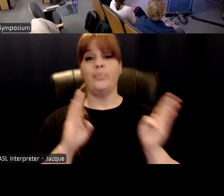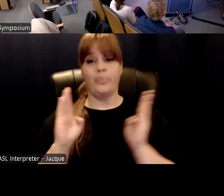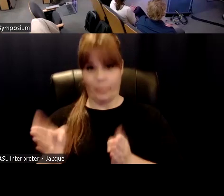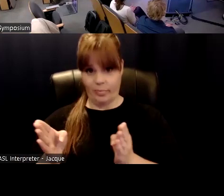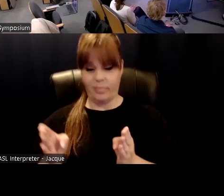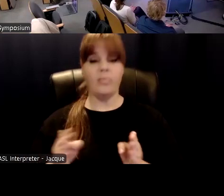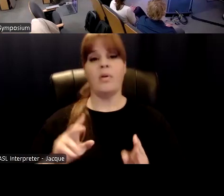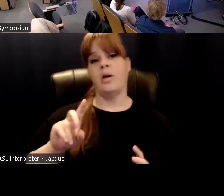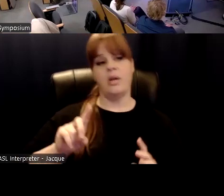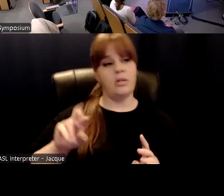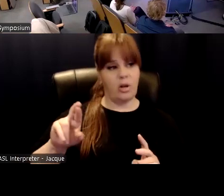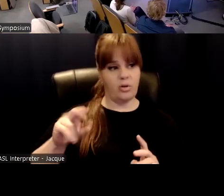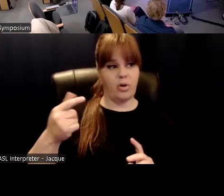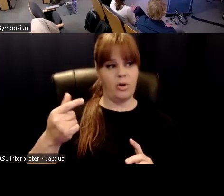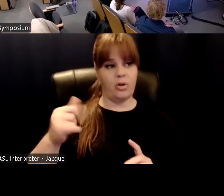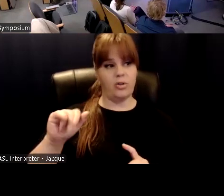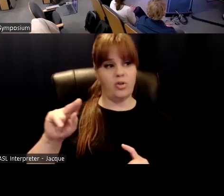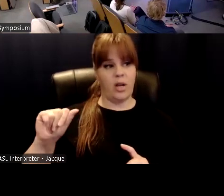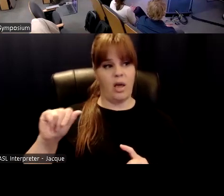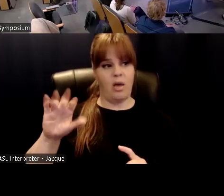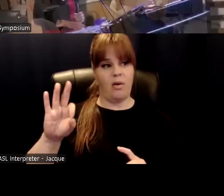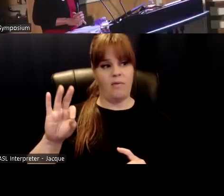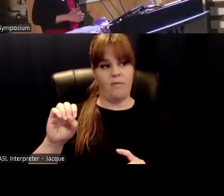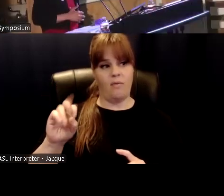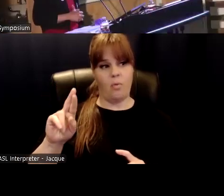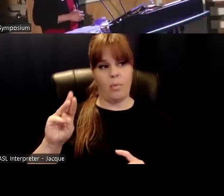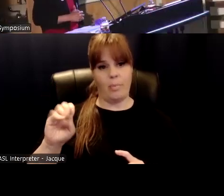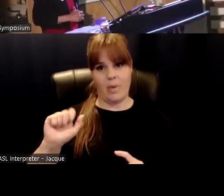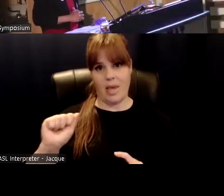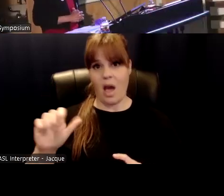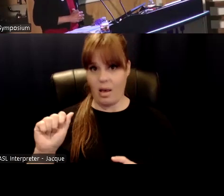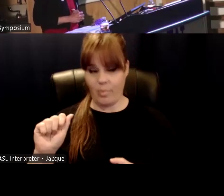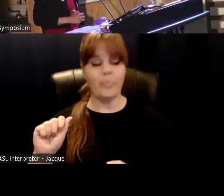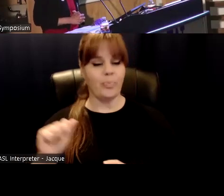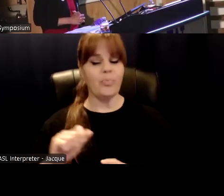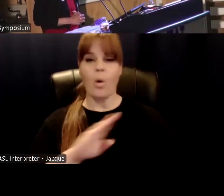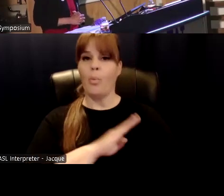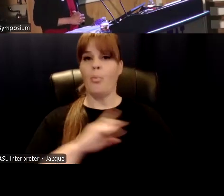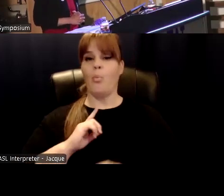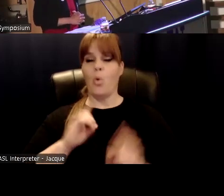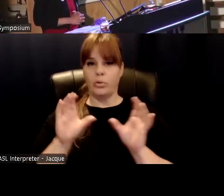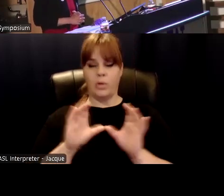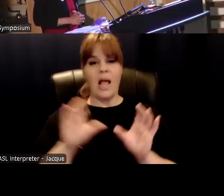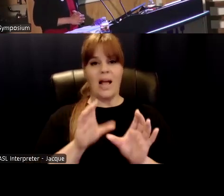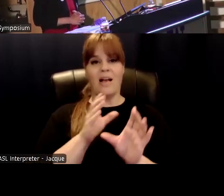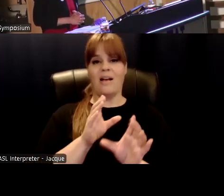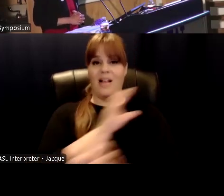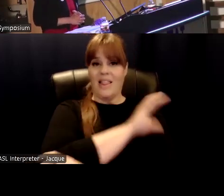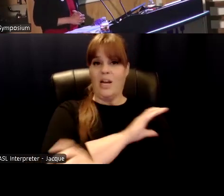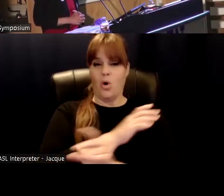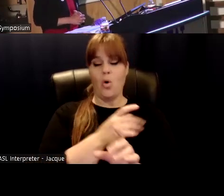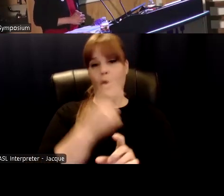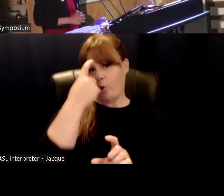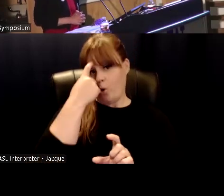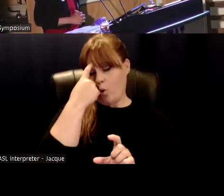Next is Dr. Gina Formia. She is a board-certified clinical neuropsychologist who provides